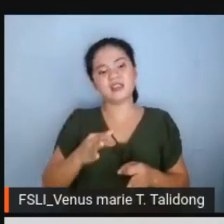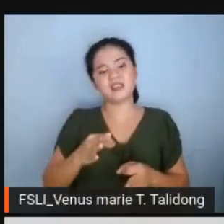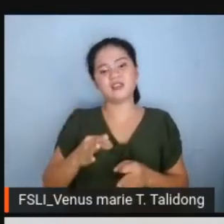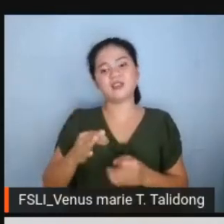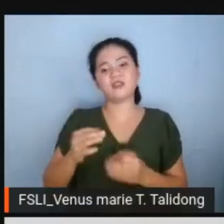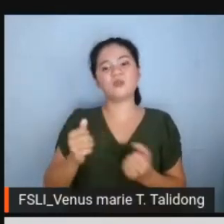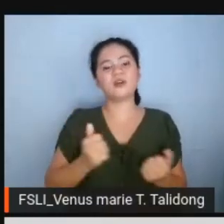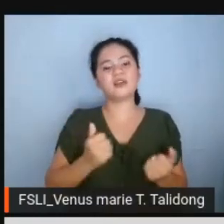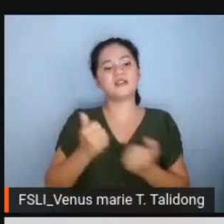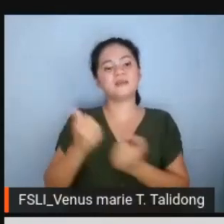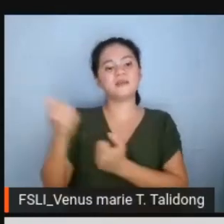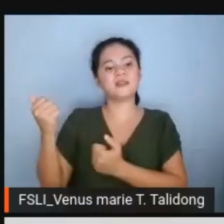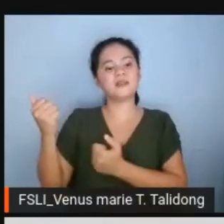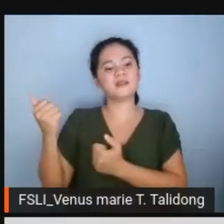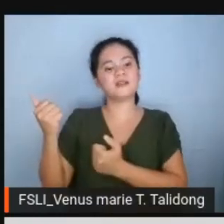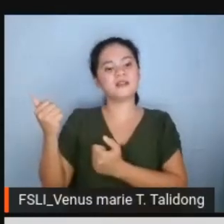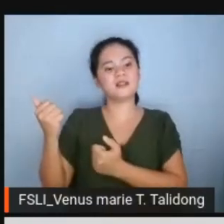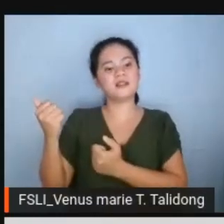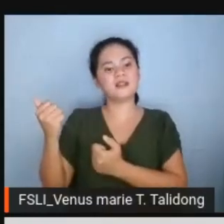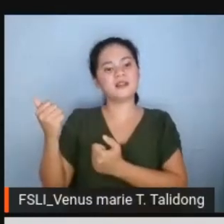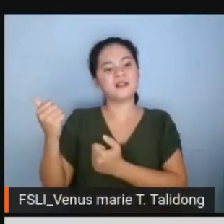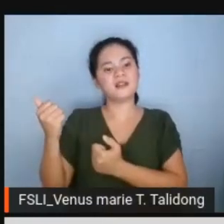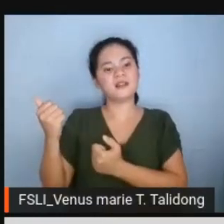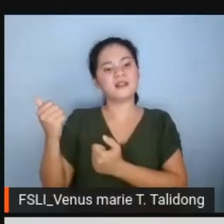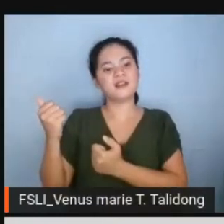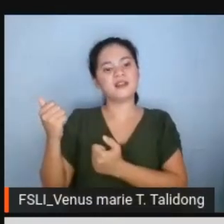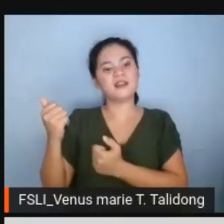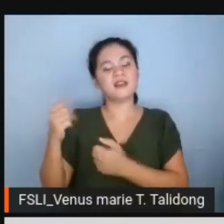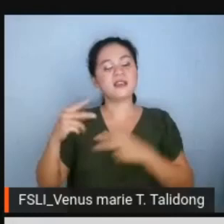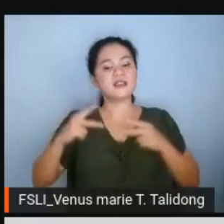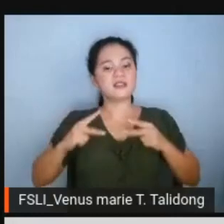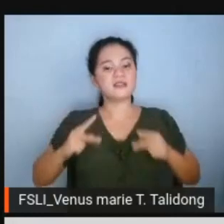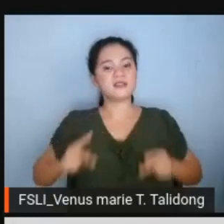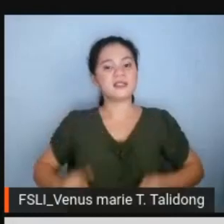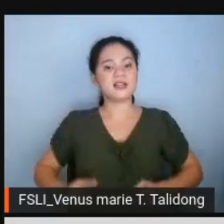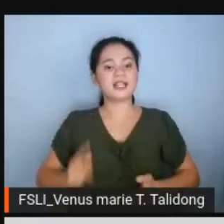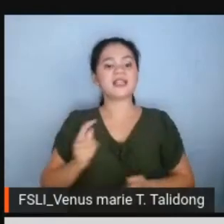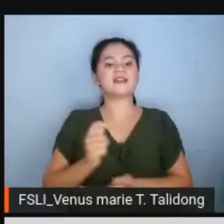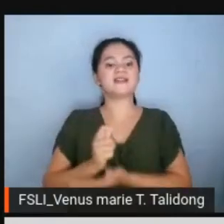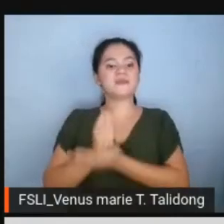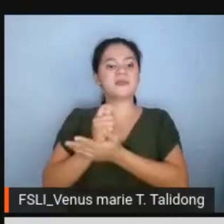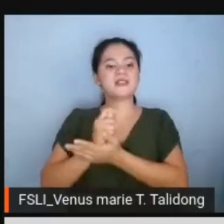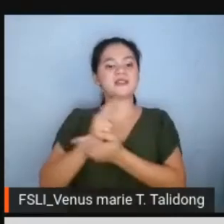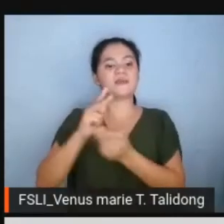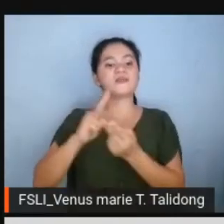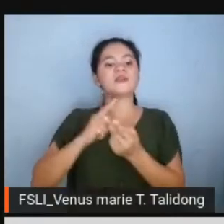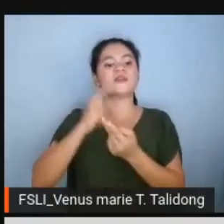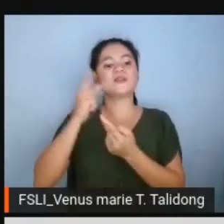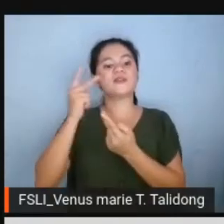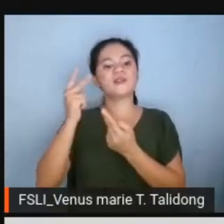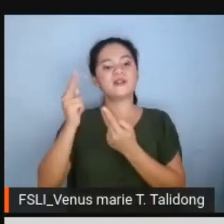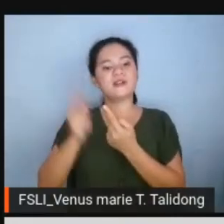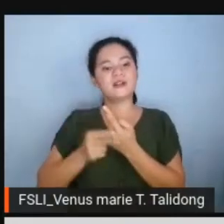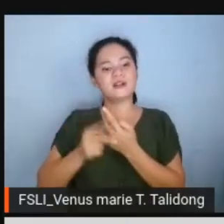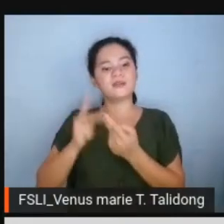a parang physical therapy program. Kasi during that time, yun yung mga sinasabi